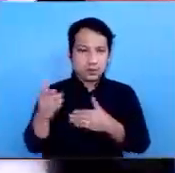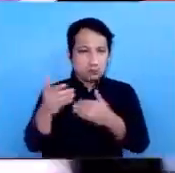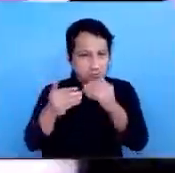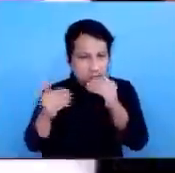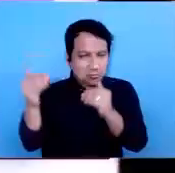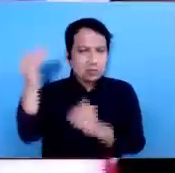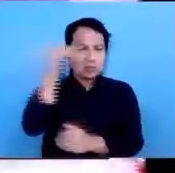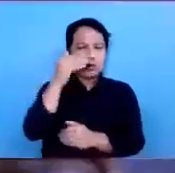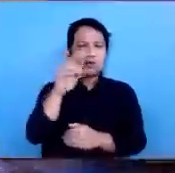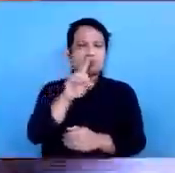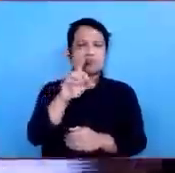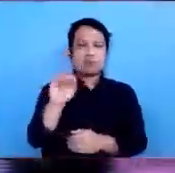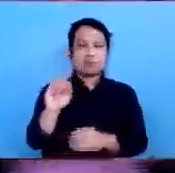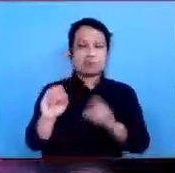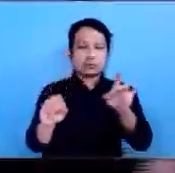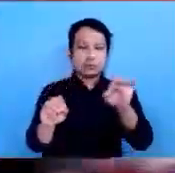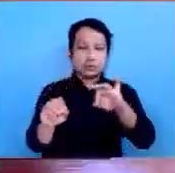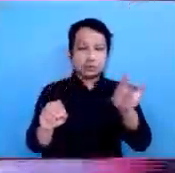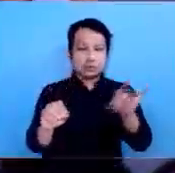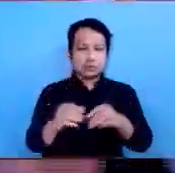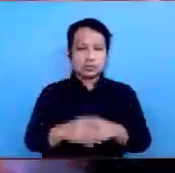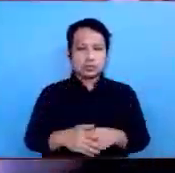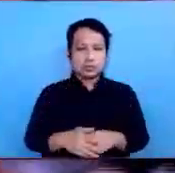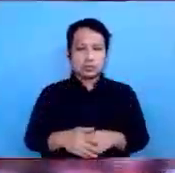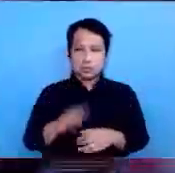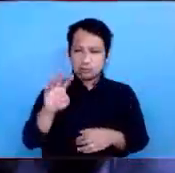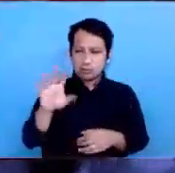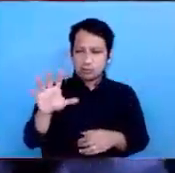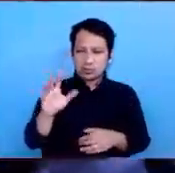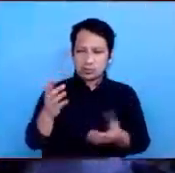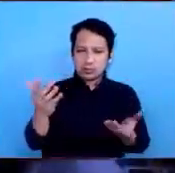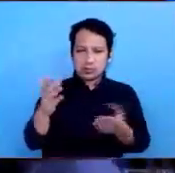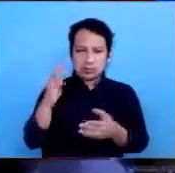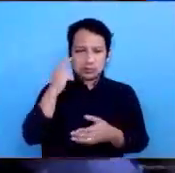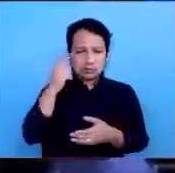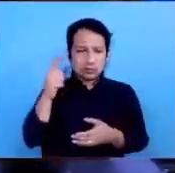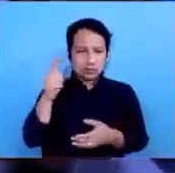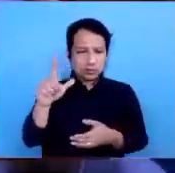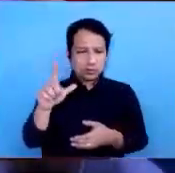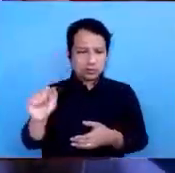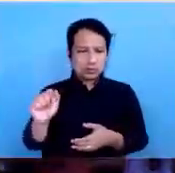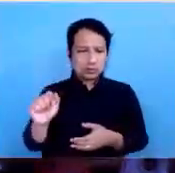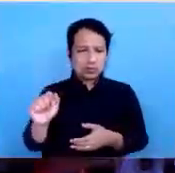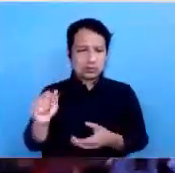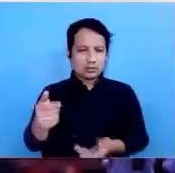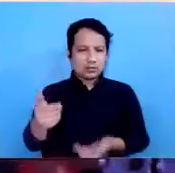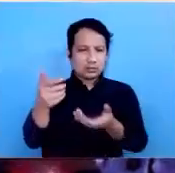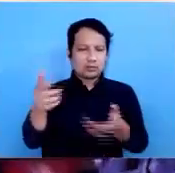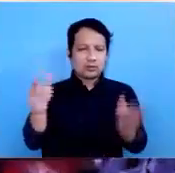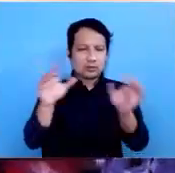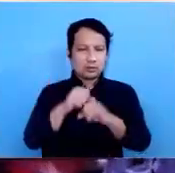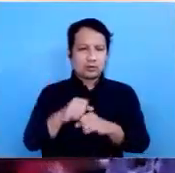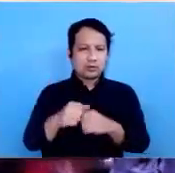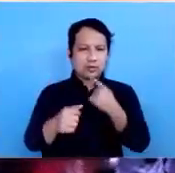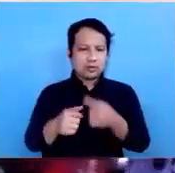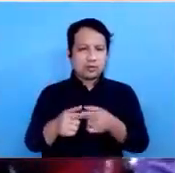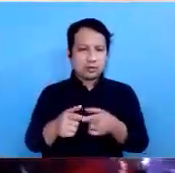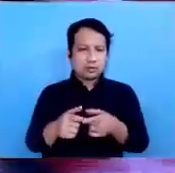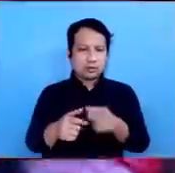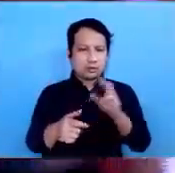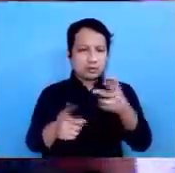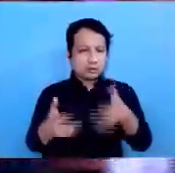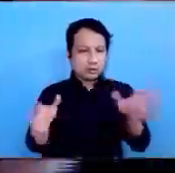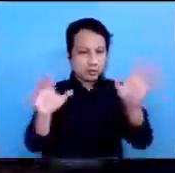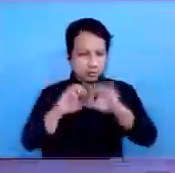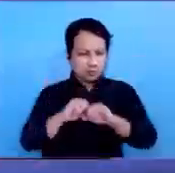score na 101-88. 30 points for LA Tenorio. And that should do it. But they rack up 3. Natapos ang laban